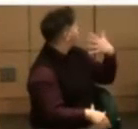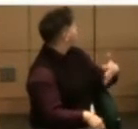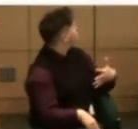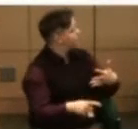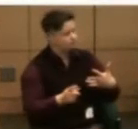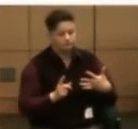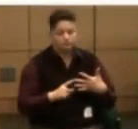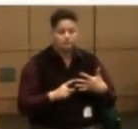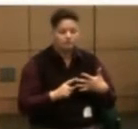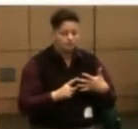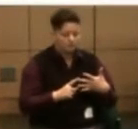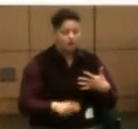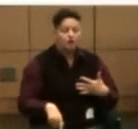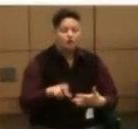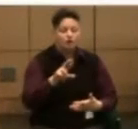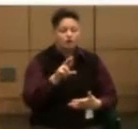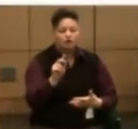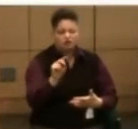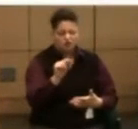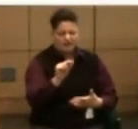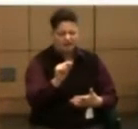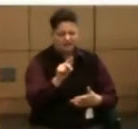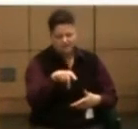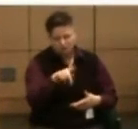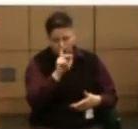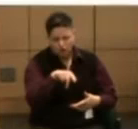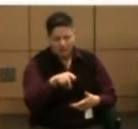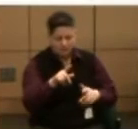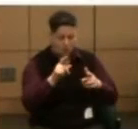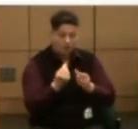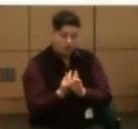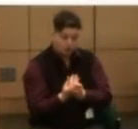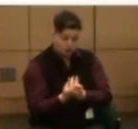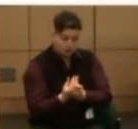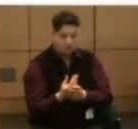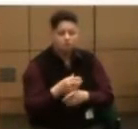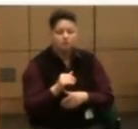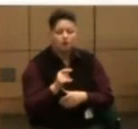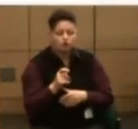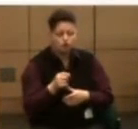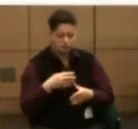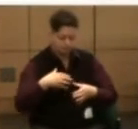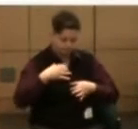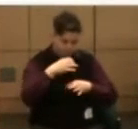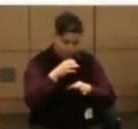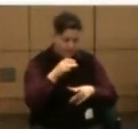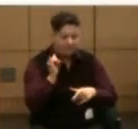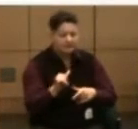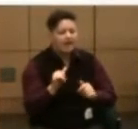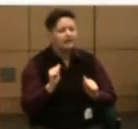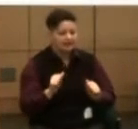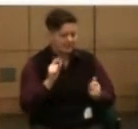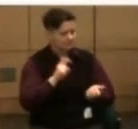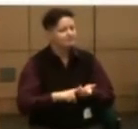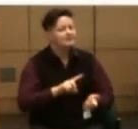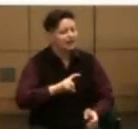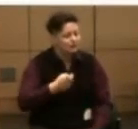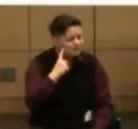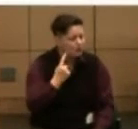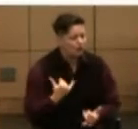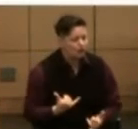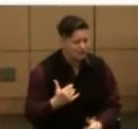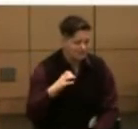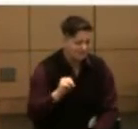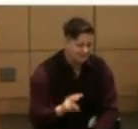culture, however, is important because that's one way to diagnose a current CMV infection.